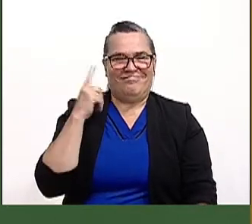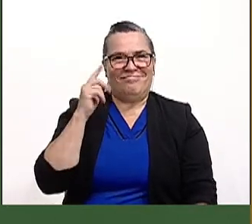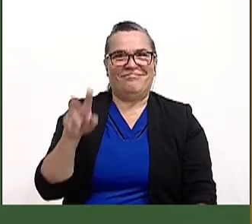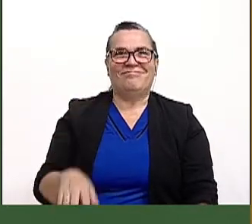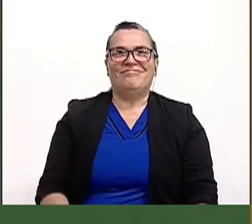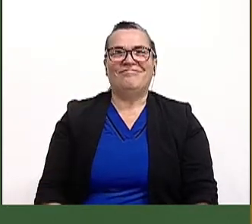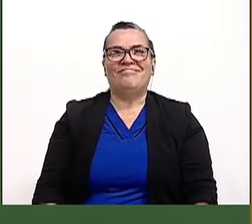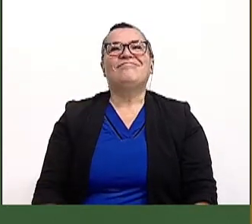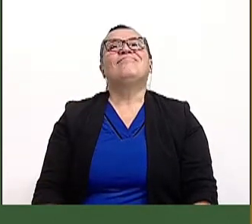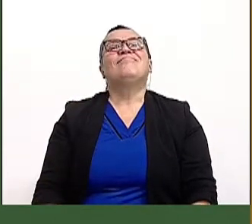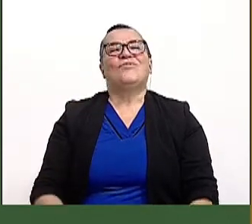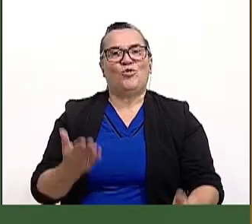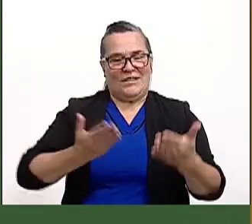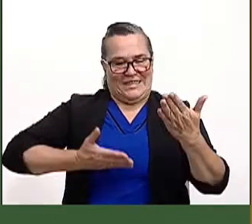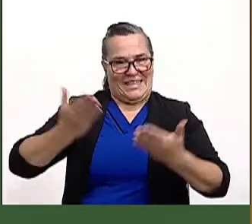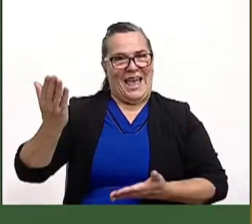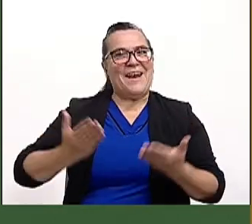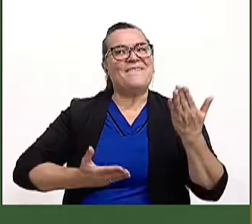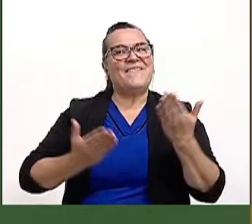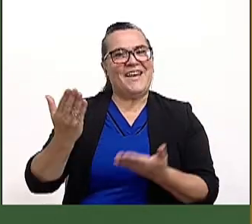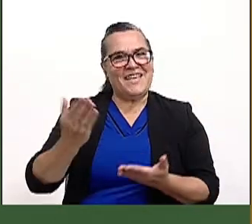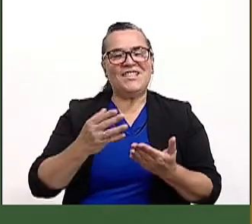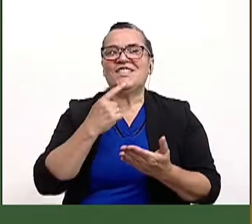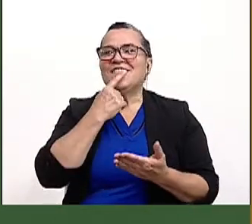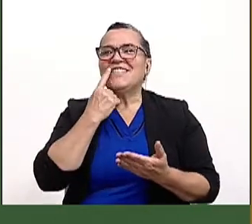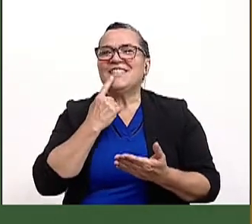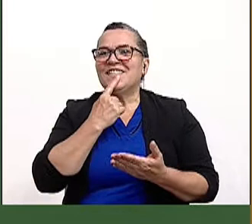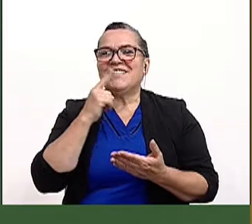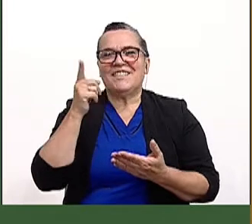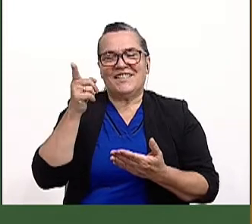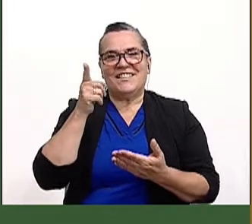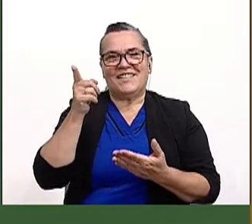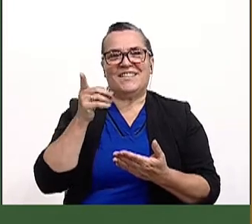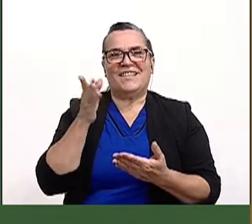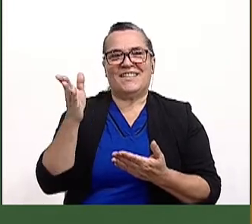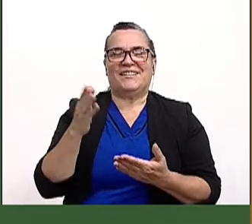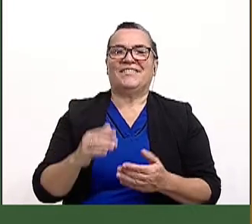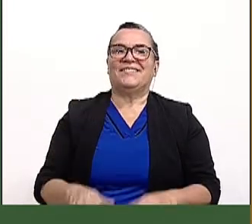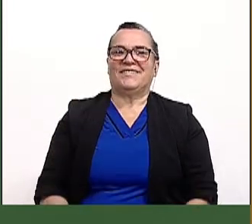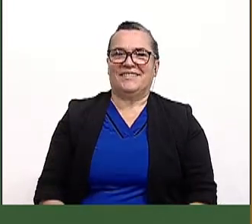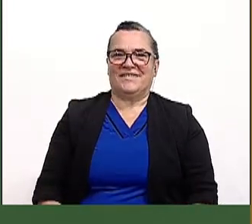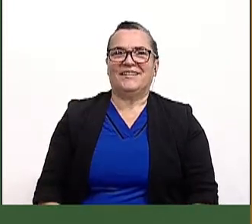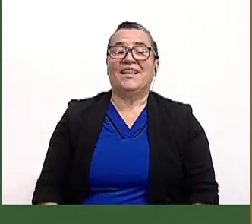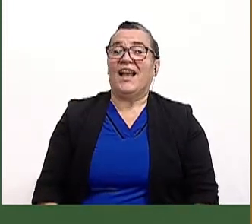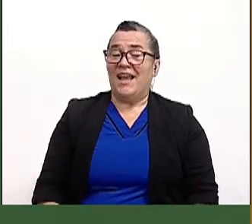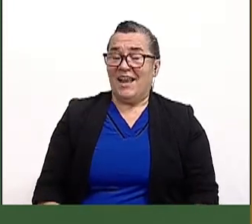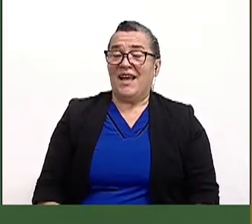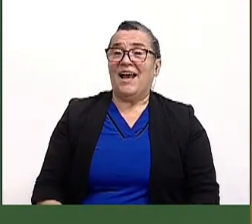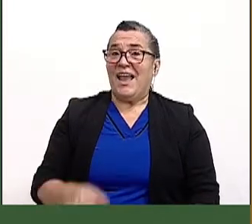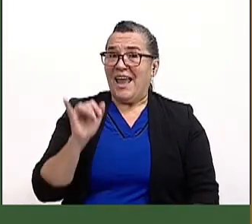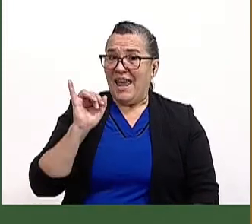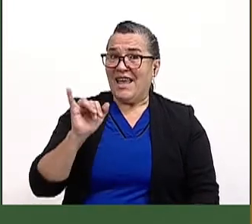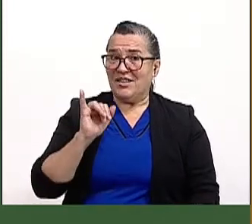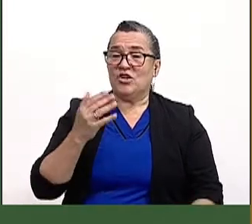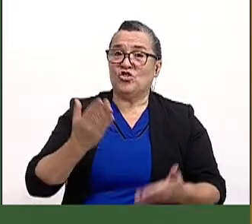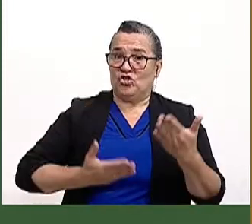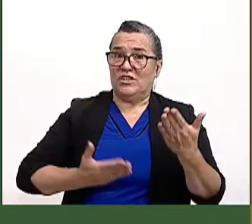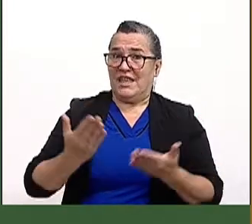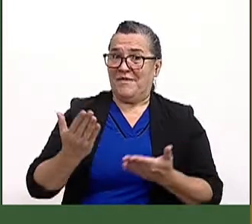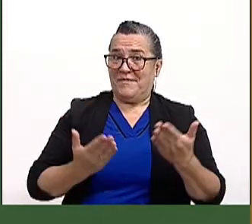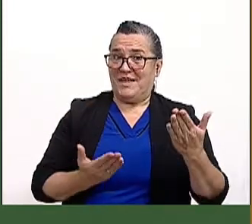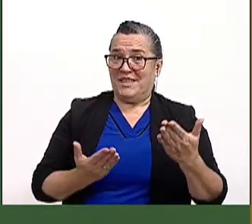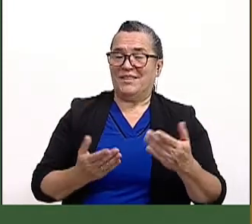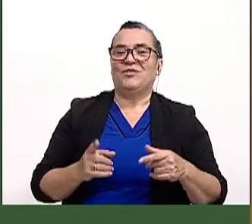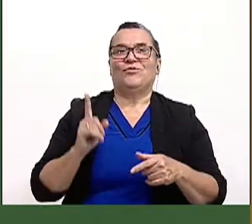answer. Very good. You can go there and the dentist can clean your teeth. And this is a